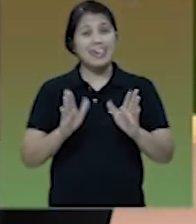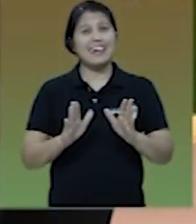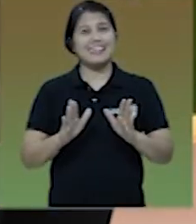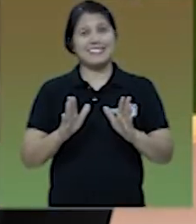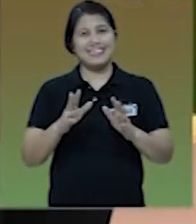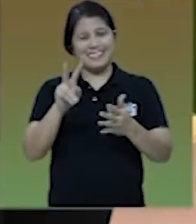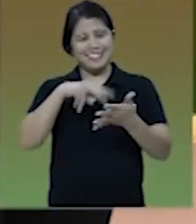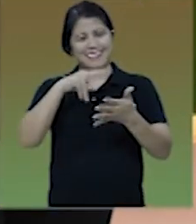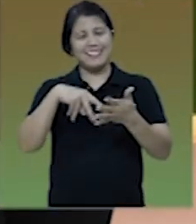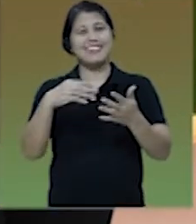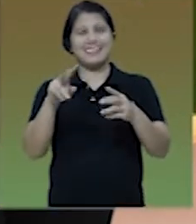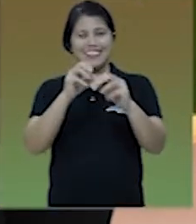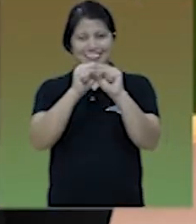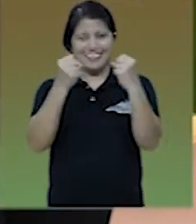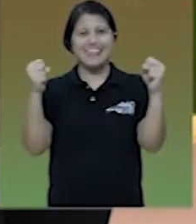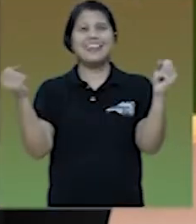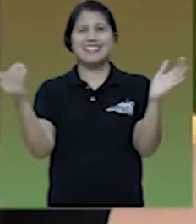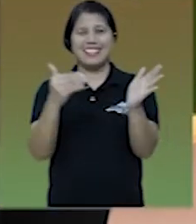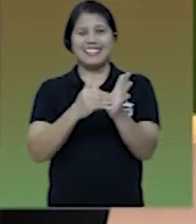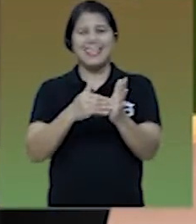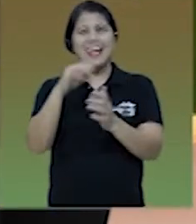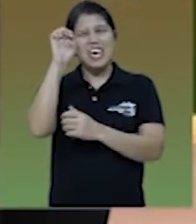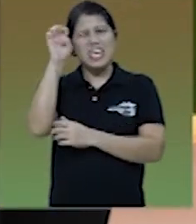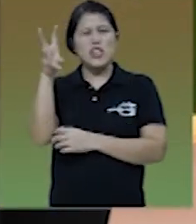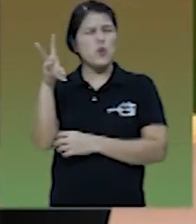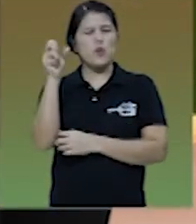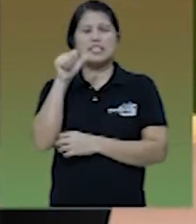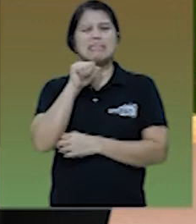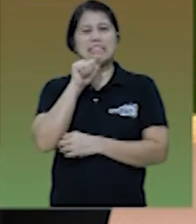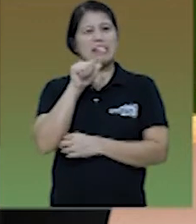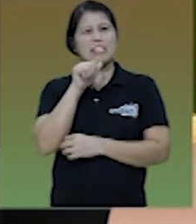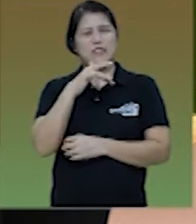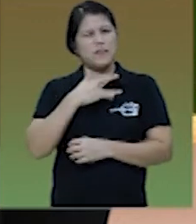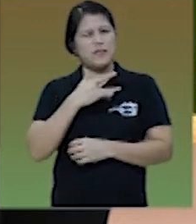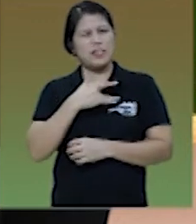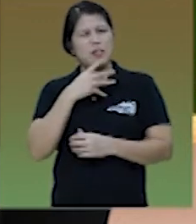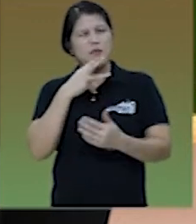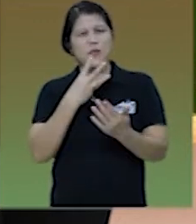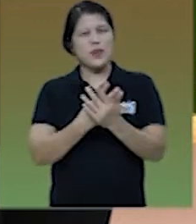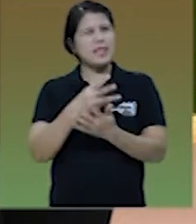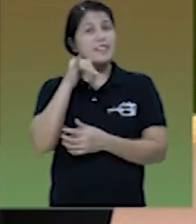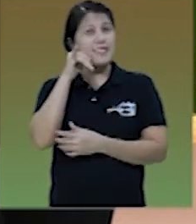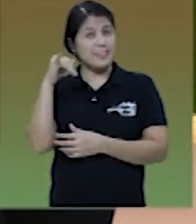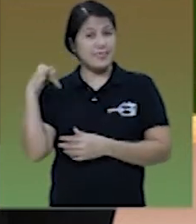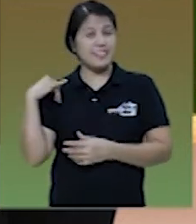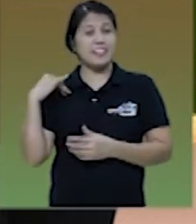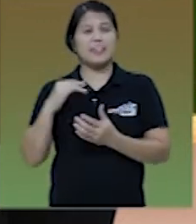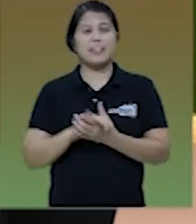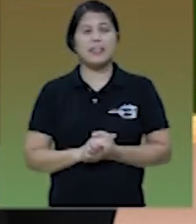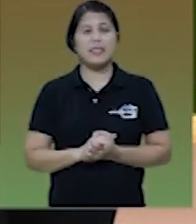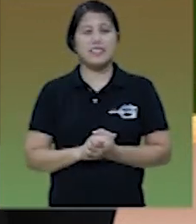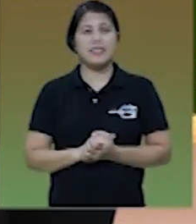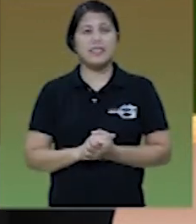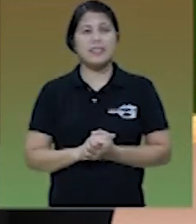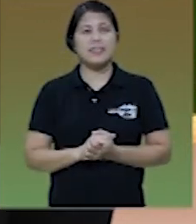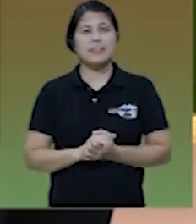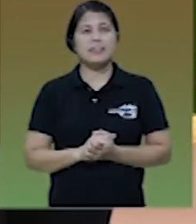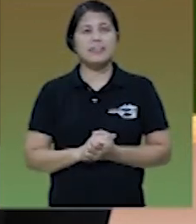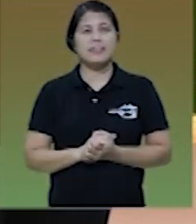Let's read the sentence again. He was not feeling well yesterday.